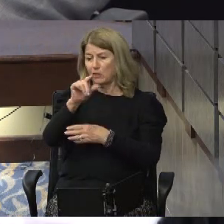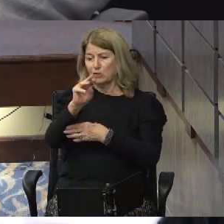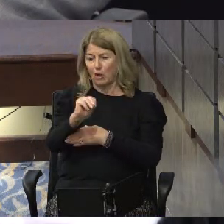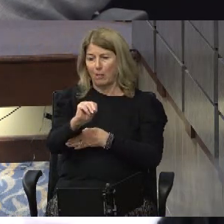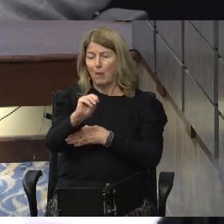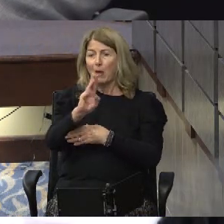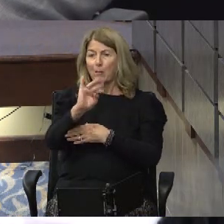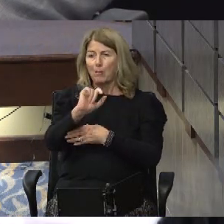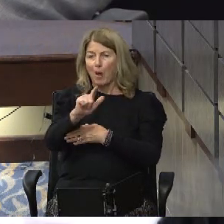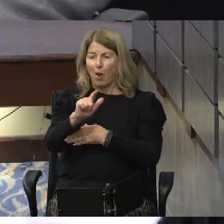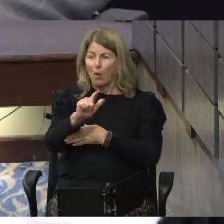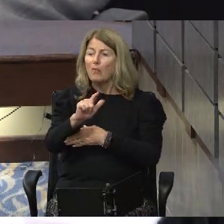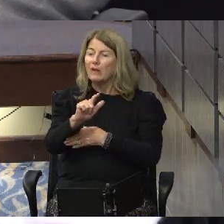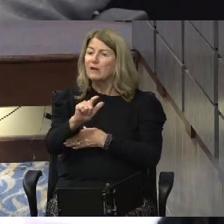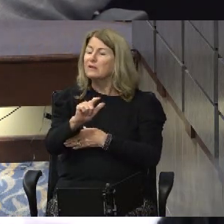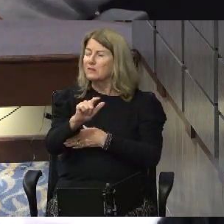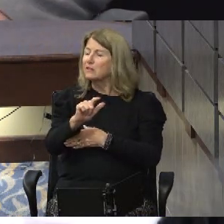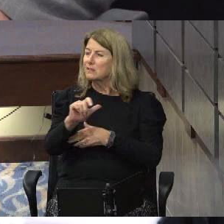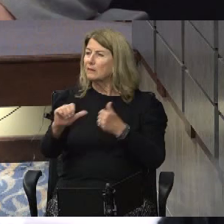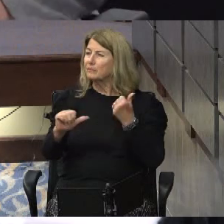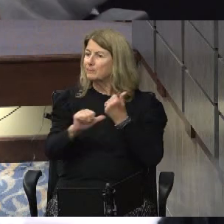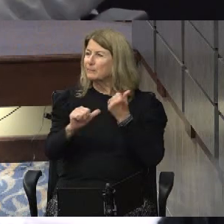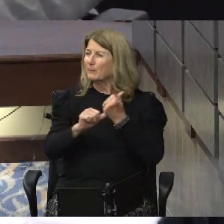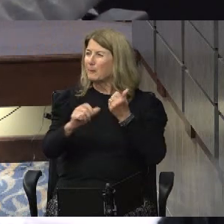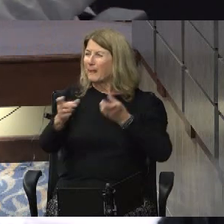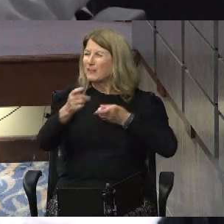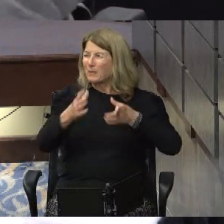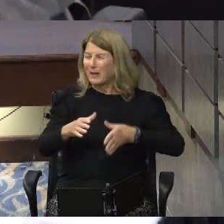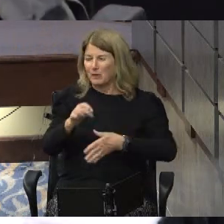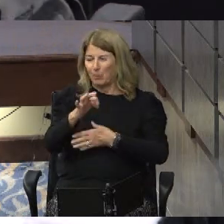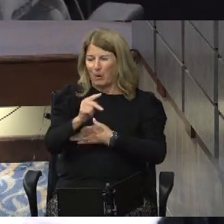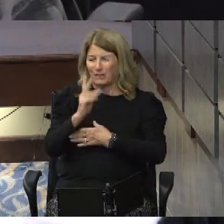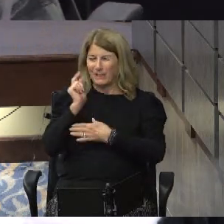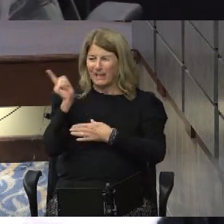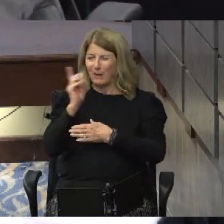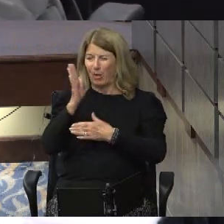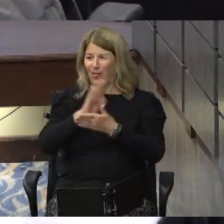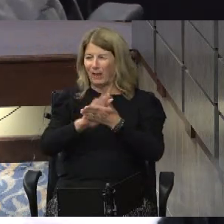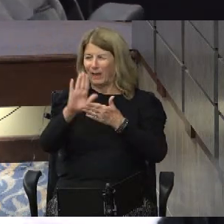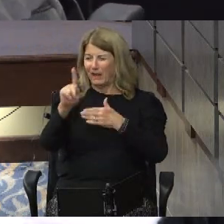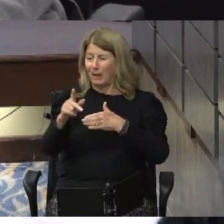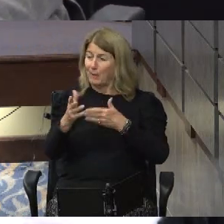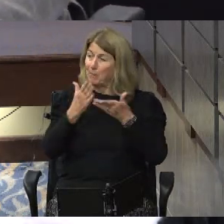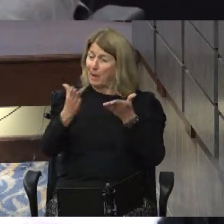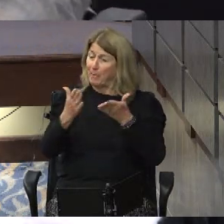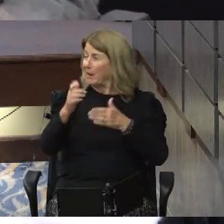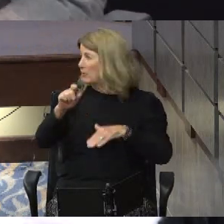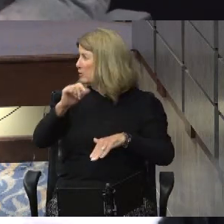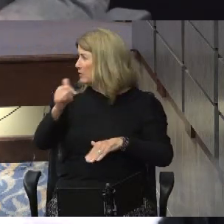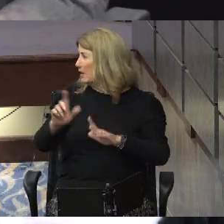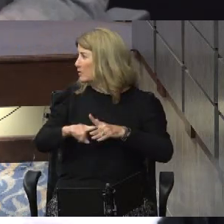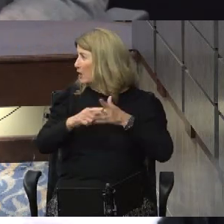Parks. So he'll clean up whatever Paul. Maybe I shouldn't start at all then.